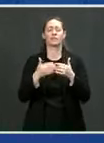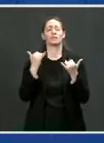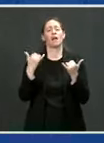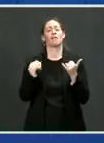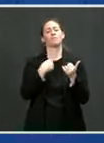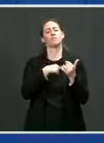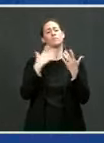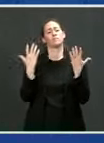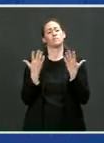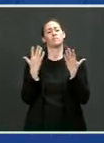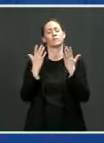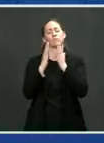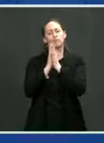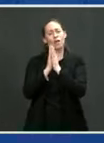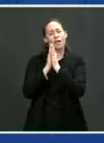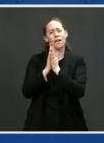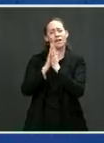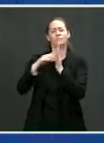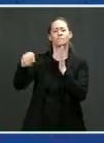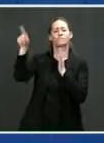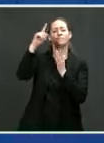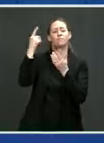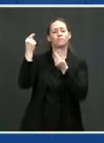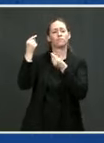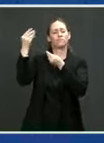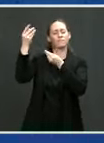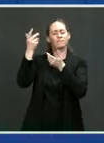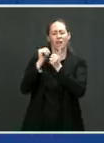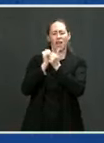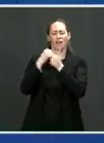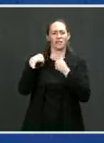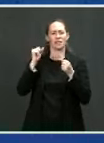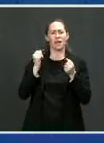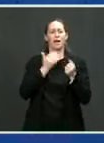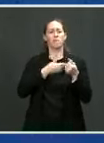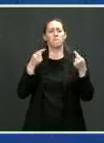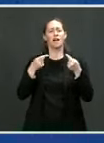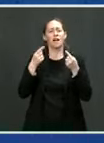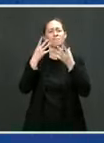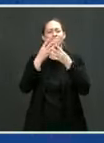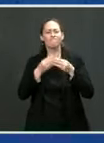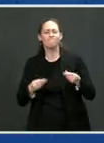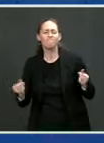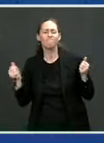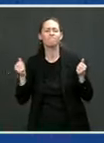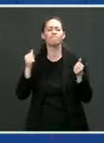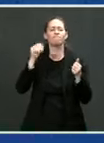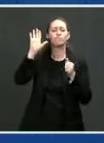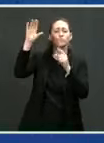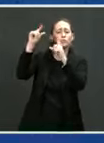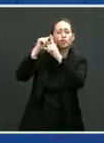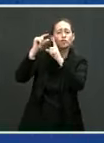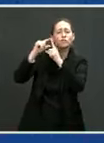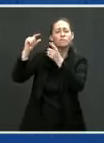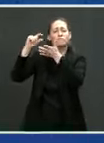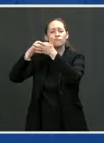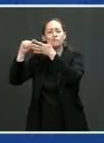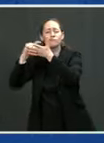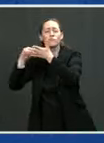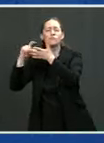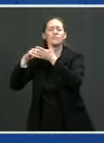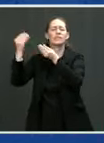our pain. Allow us to hear your tender voice in the words spoken, the tributes